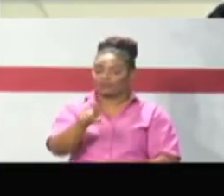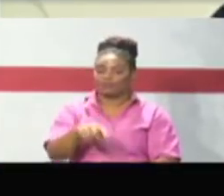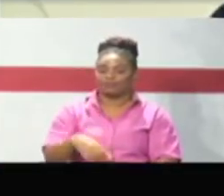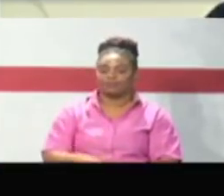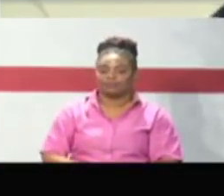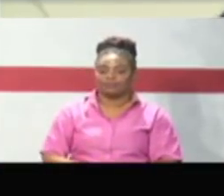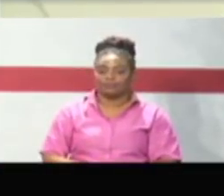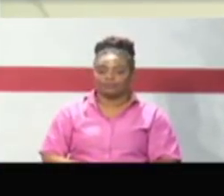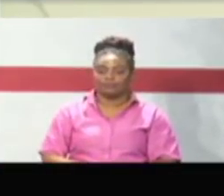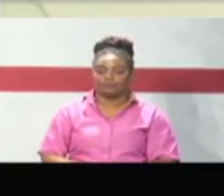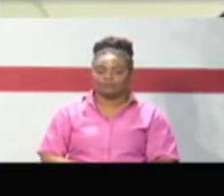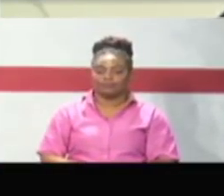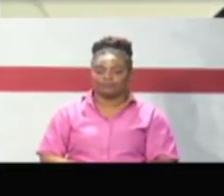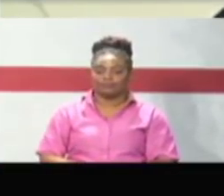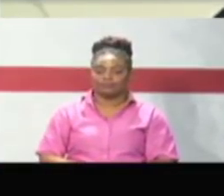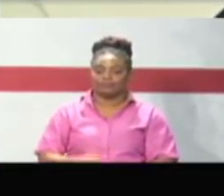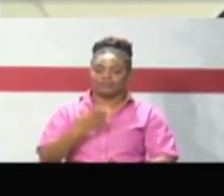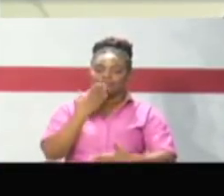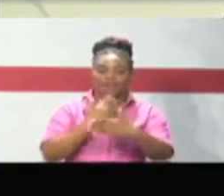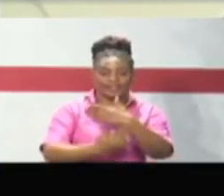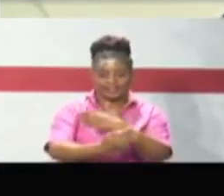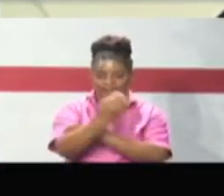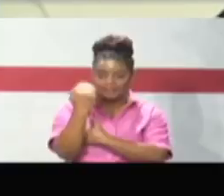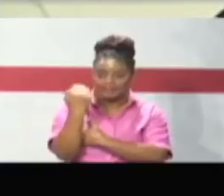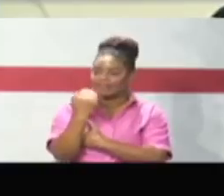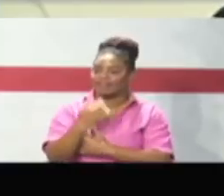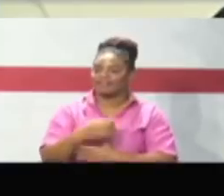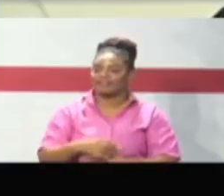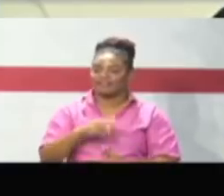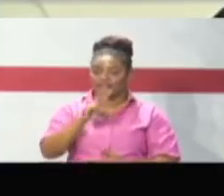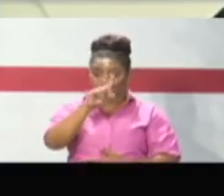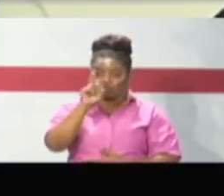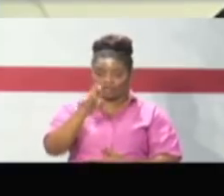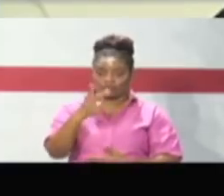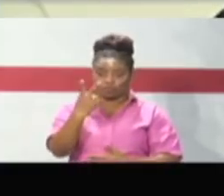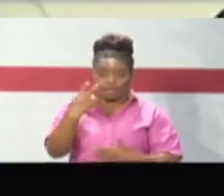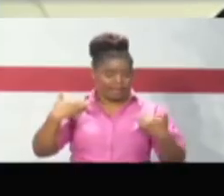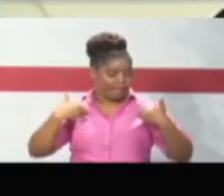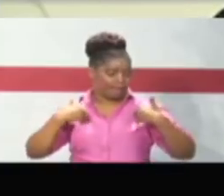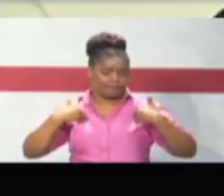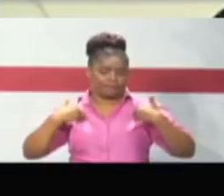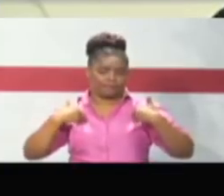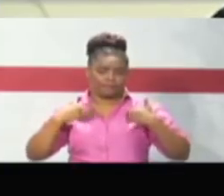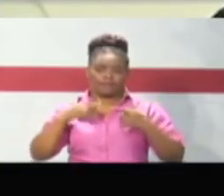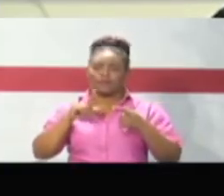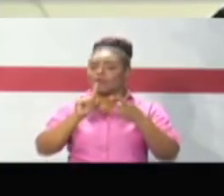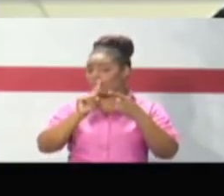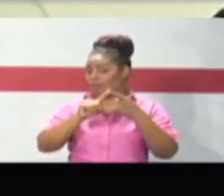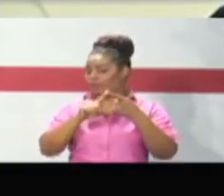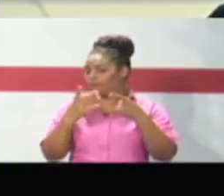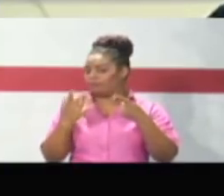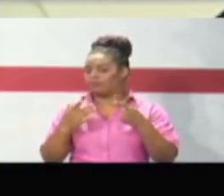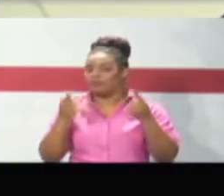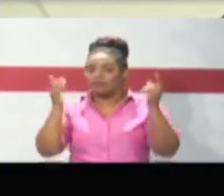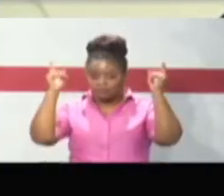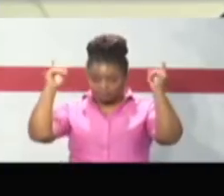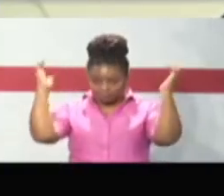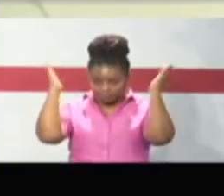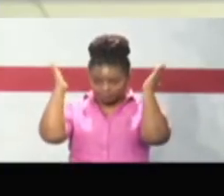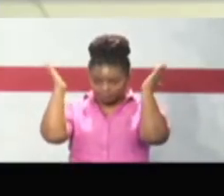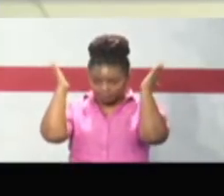Hi, good morning. Dina here from IETV News. I have two questions. My first question would go to Dr. Hines, if possible. Dr.